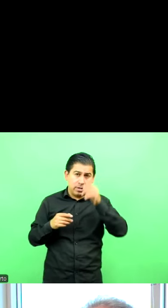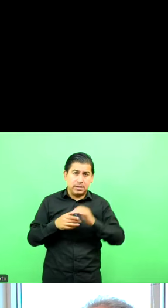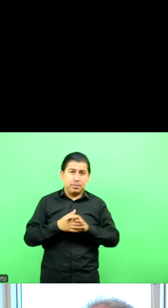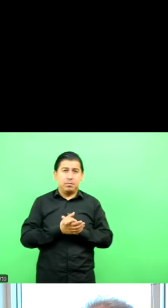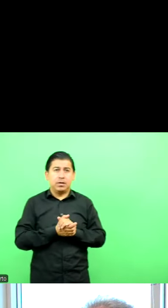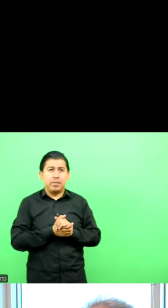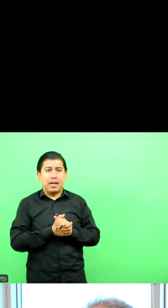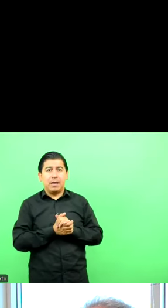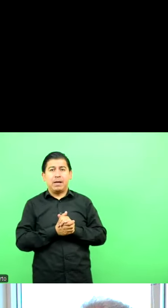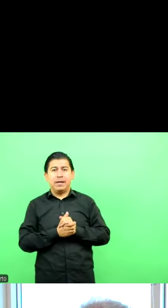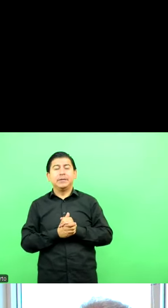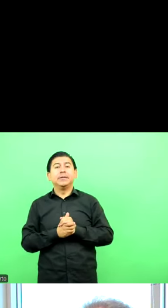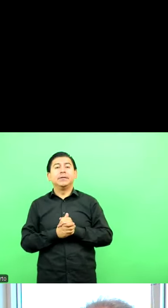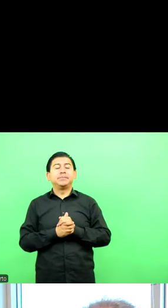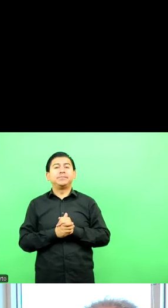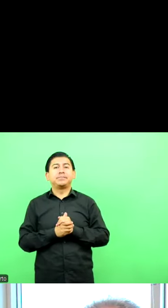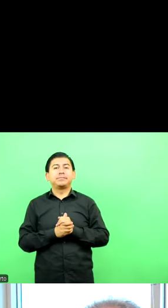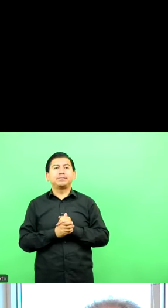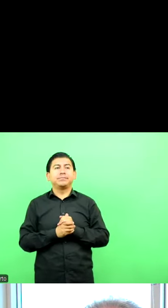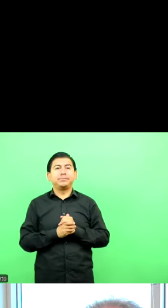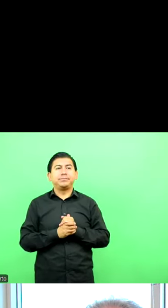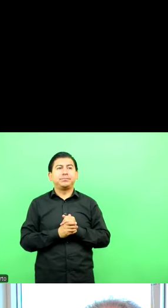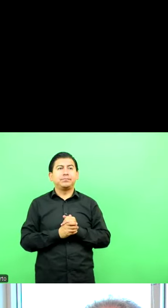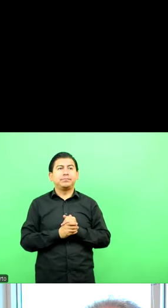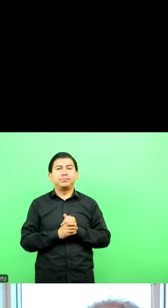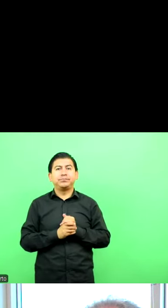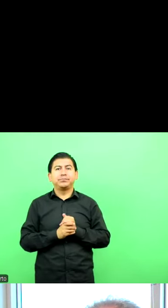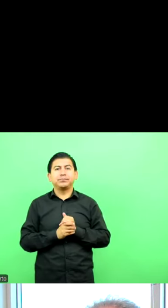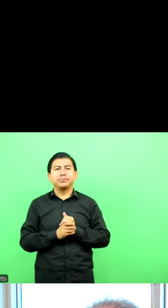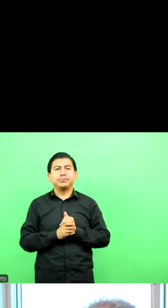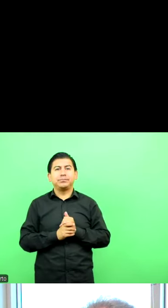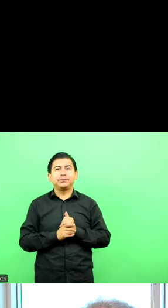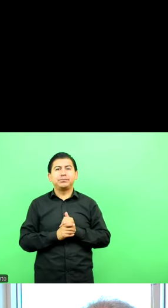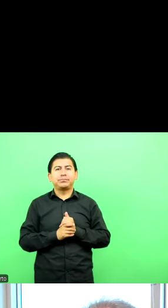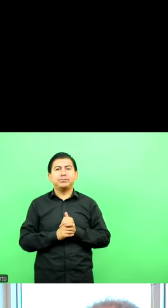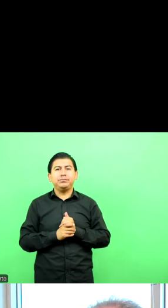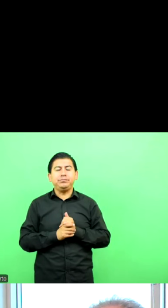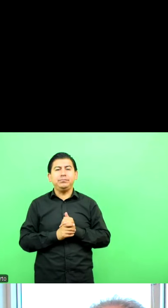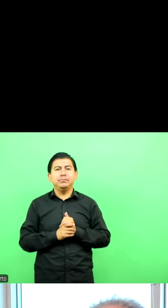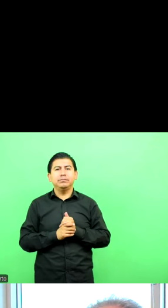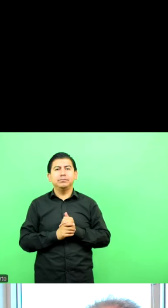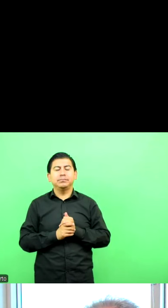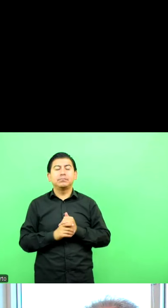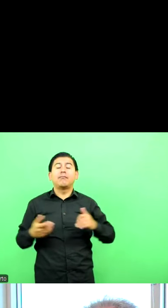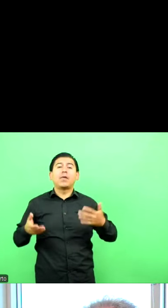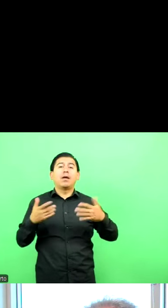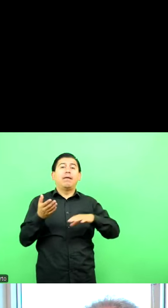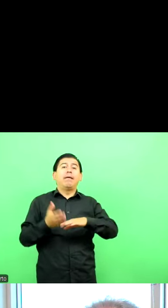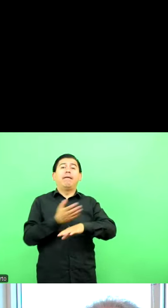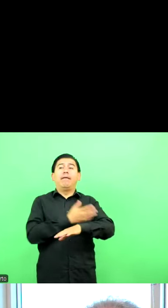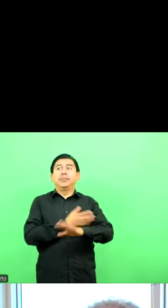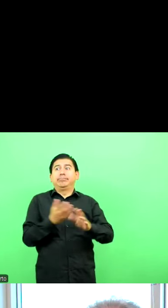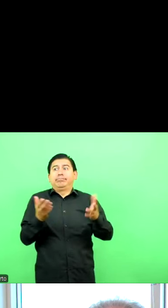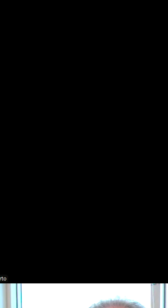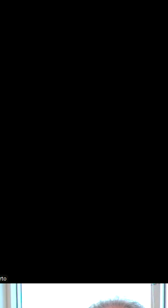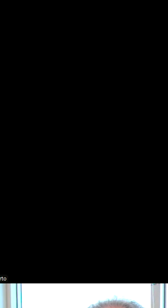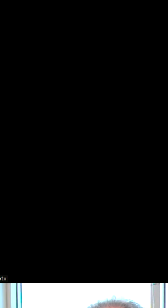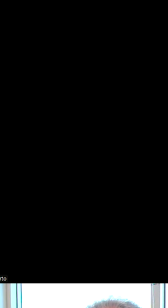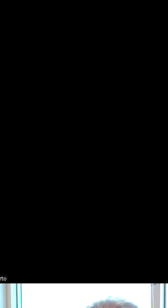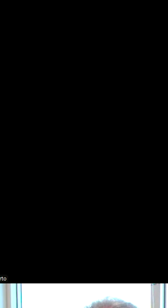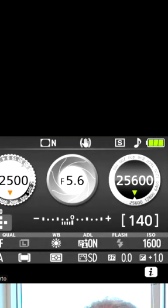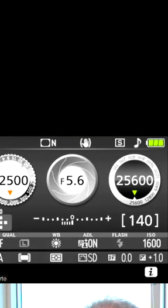not much on how. Most of the literature was talking about what does it mean, and specifically focusing on